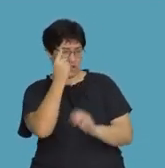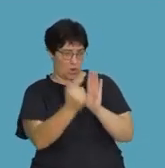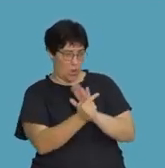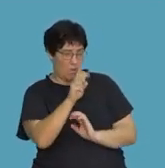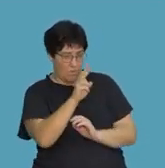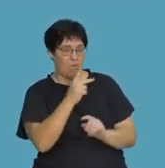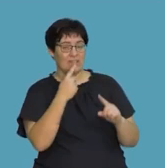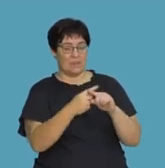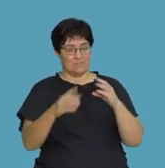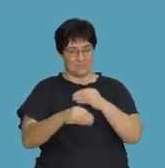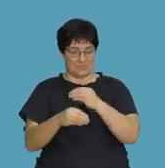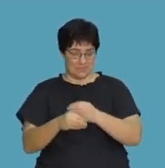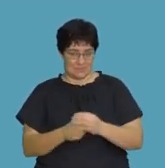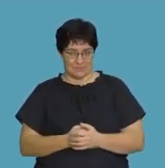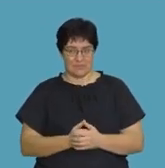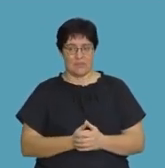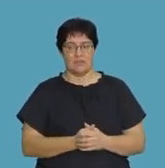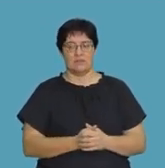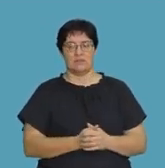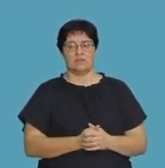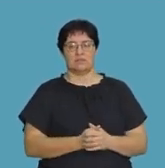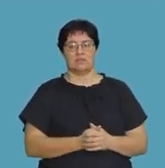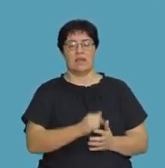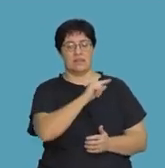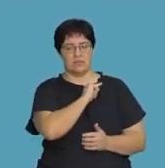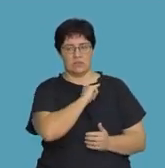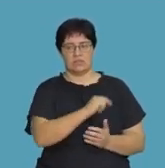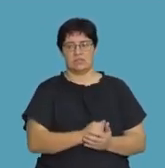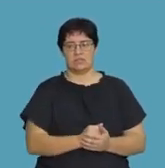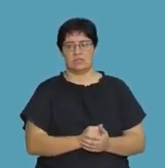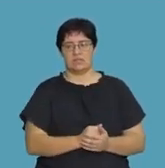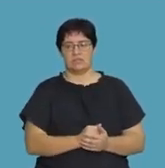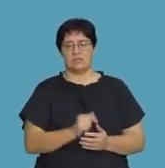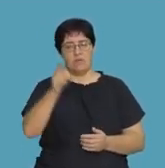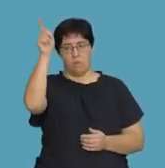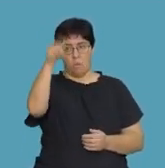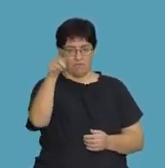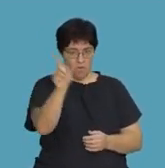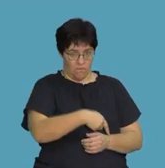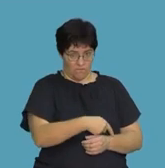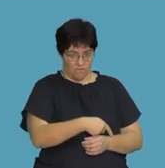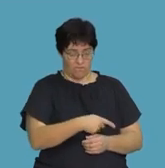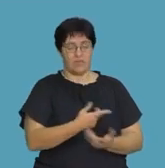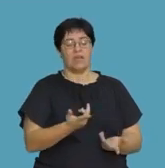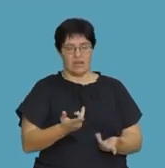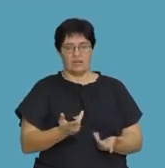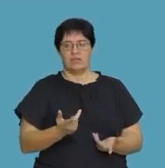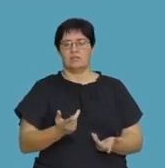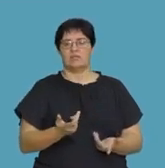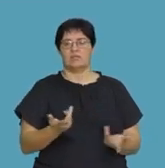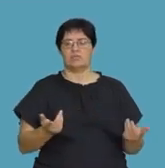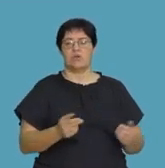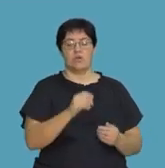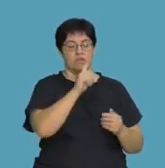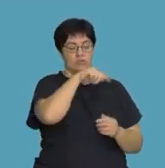at, the very first law of multiplying sets. And therefore, this will be that root 3 and that root 3